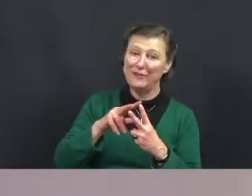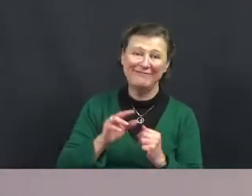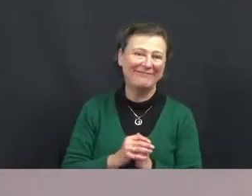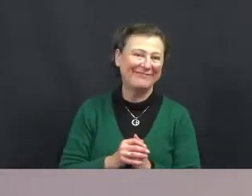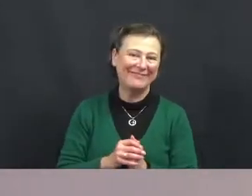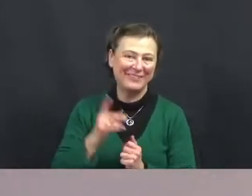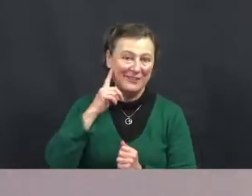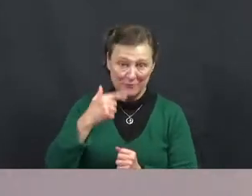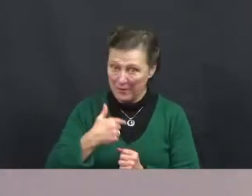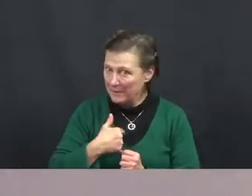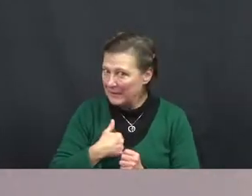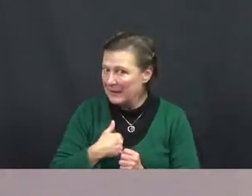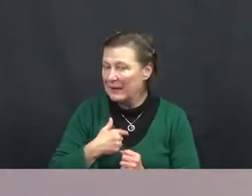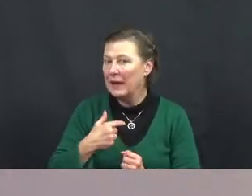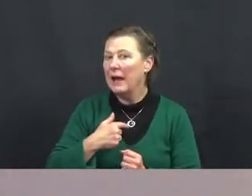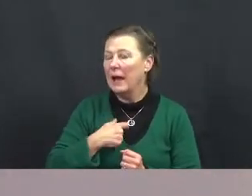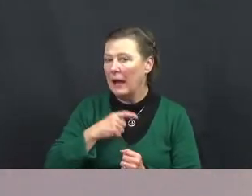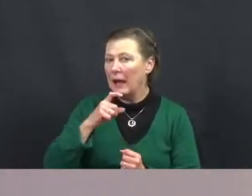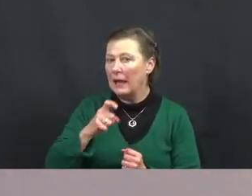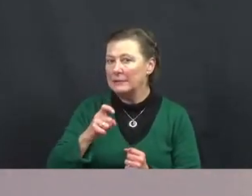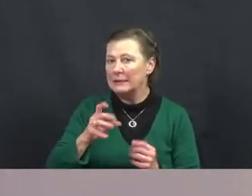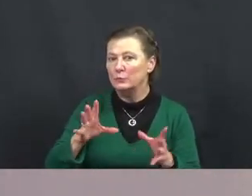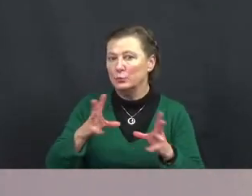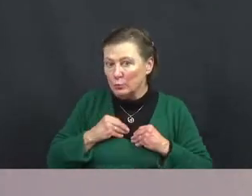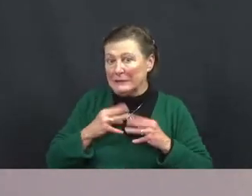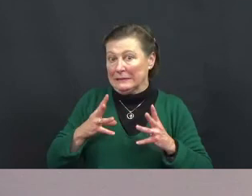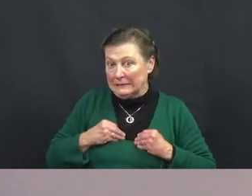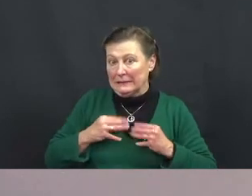As for me, I would need to take all the Beethoven I could.